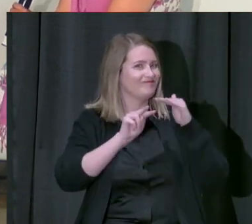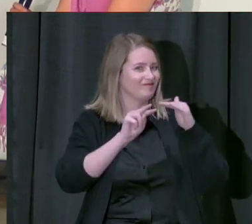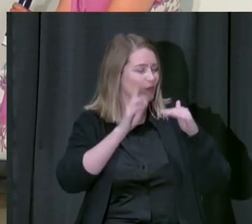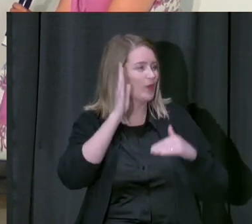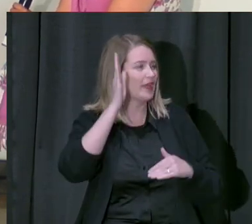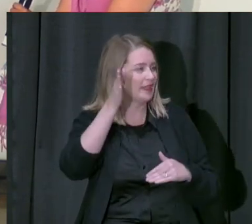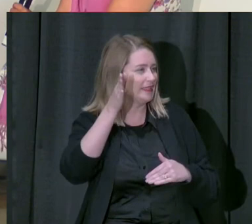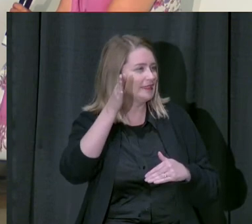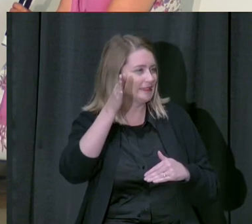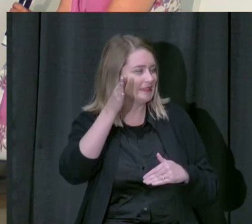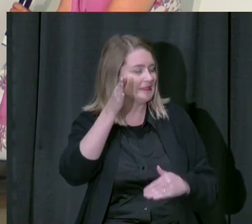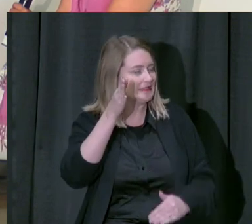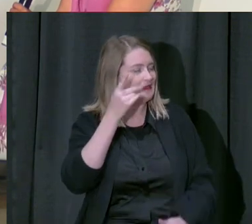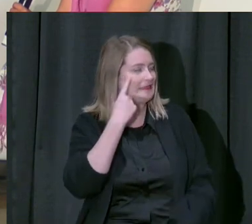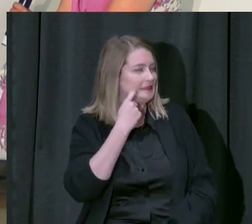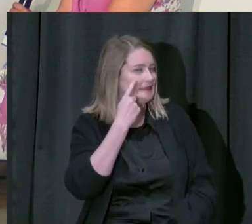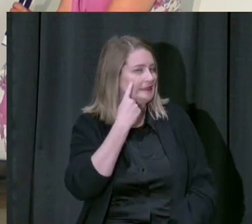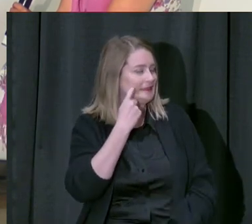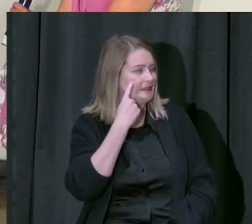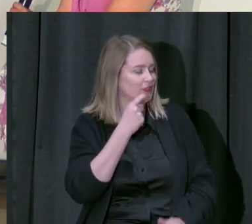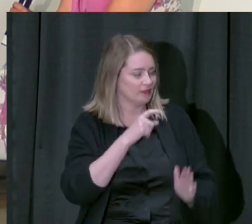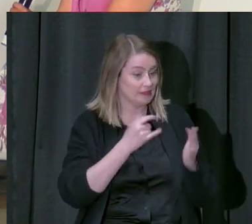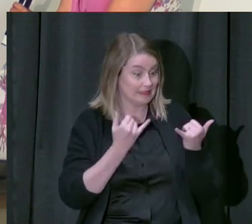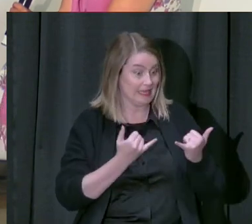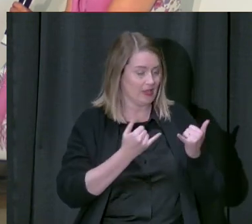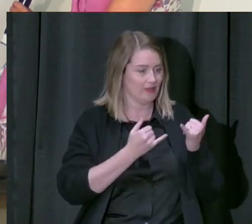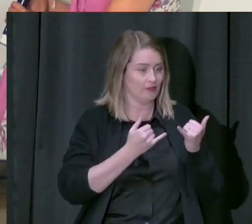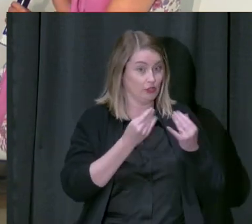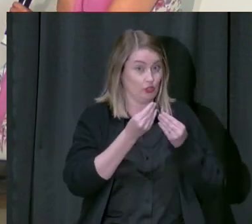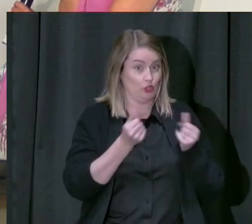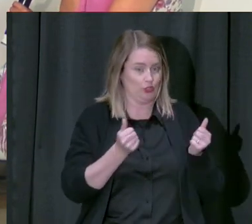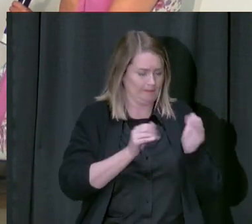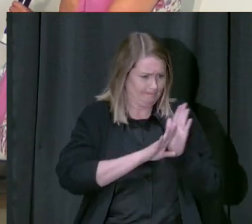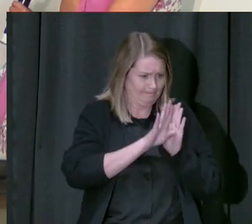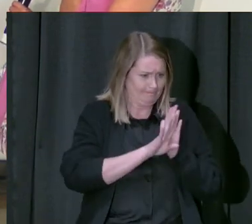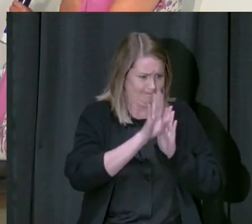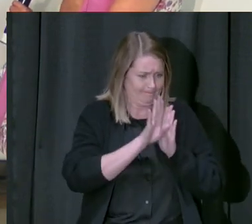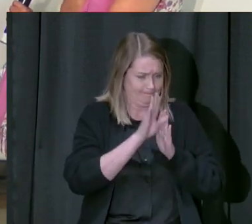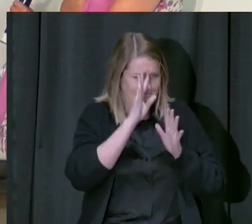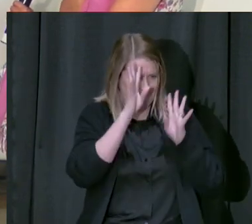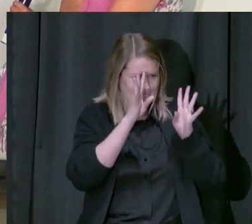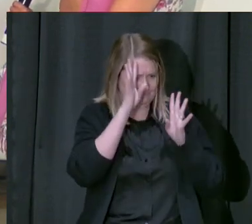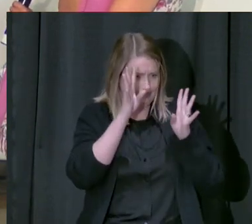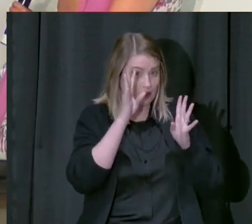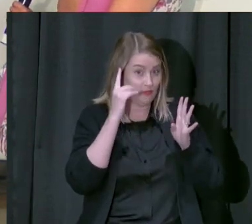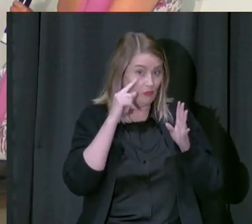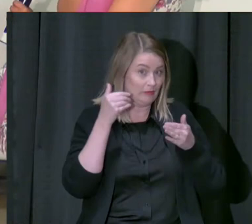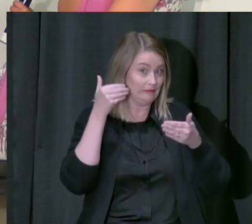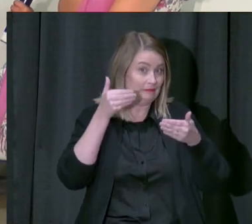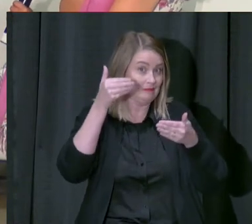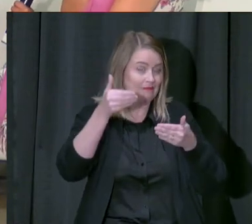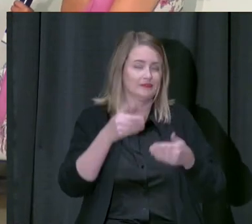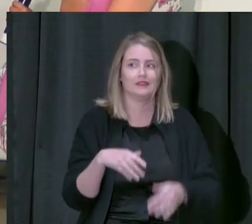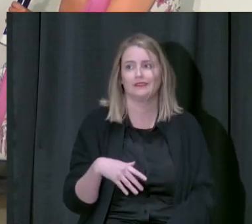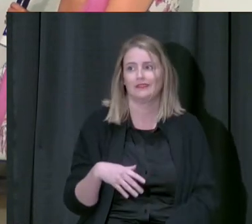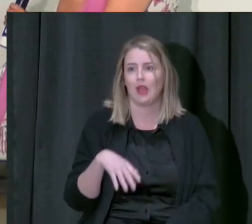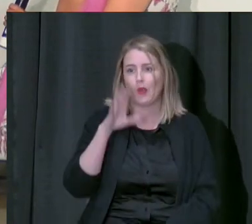that are coming down the road that you're developing solutions for now in anticipation of them arriving? Oh,